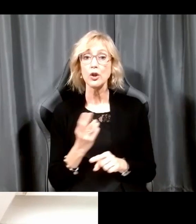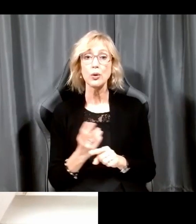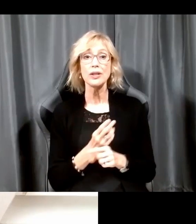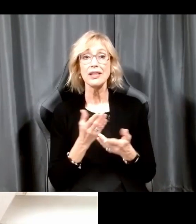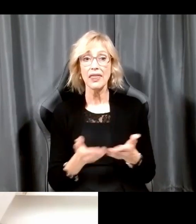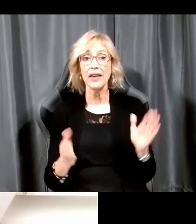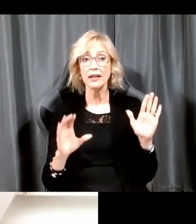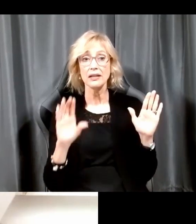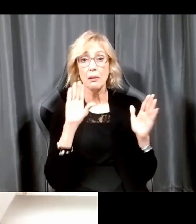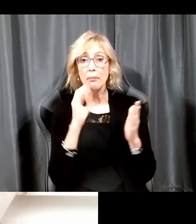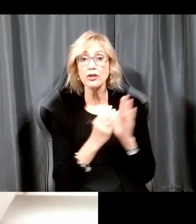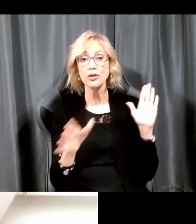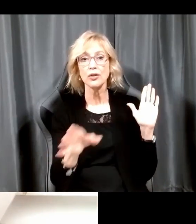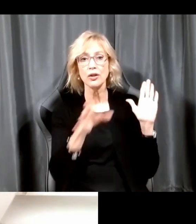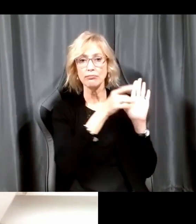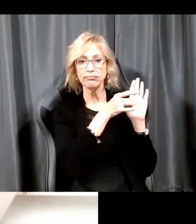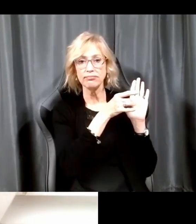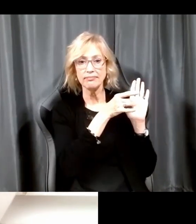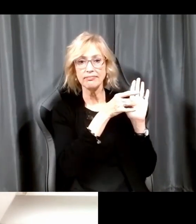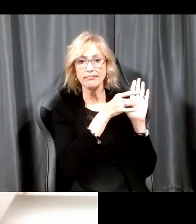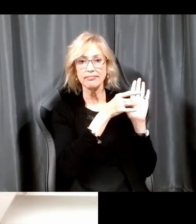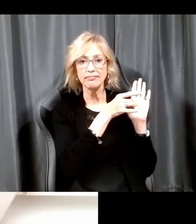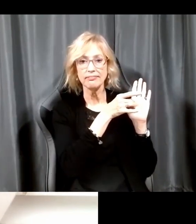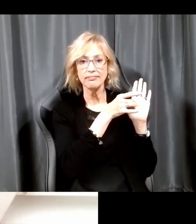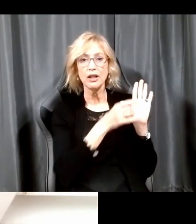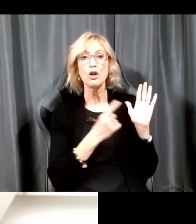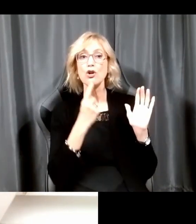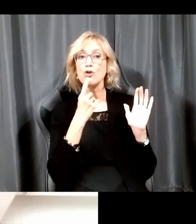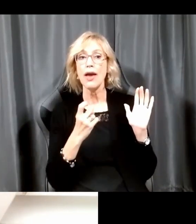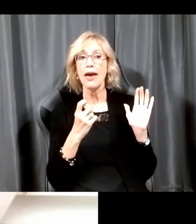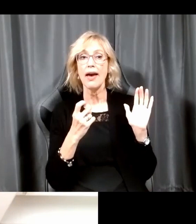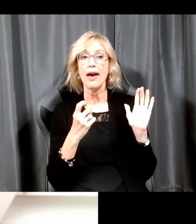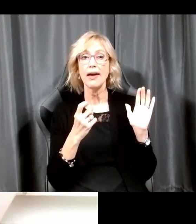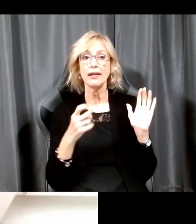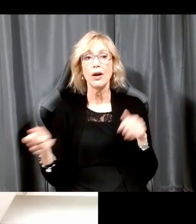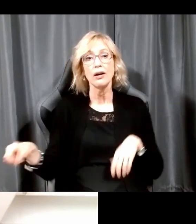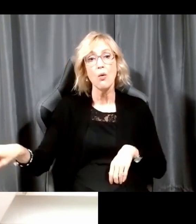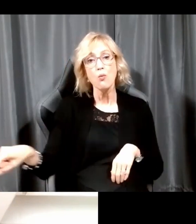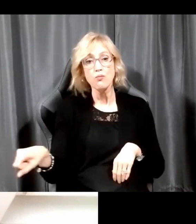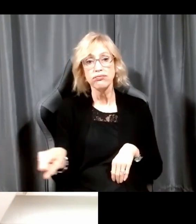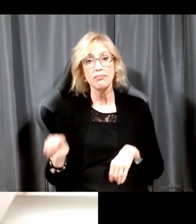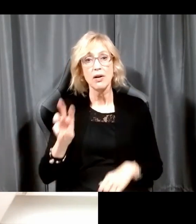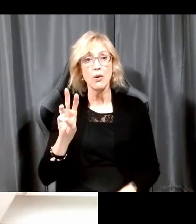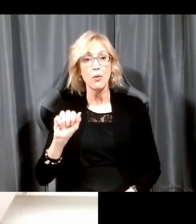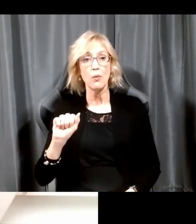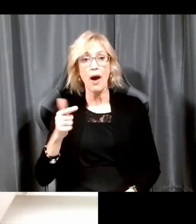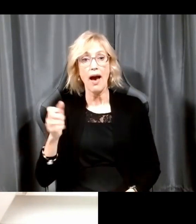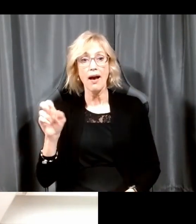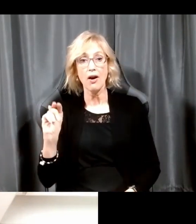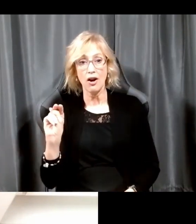or images on it. And here I have a wagon, a red wagon, which has the